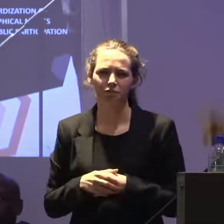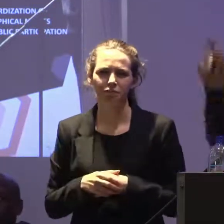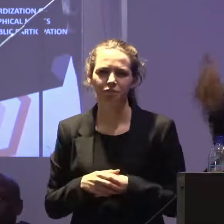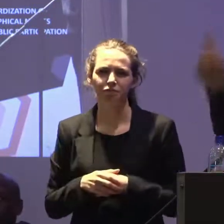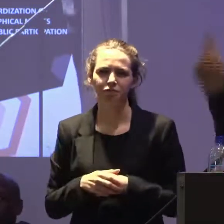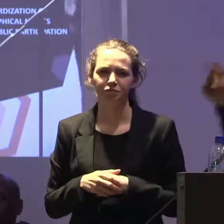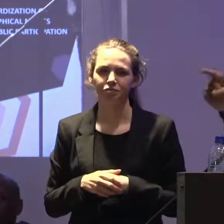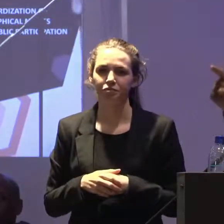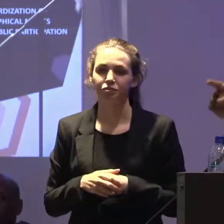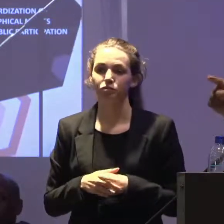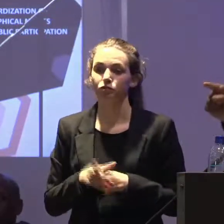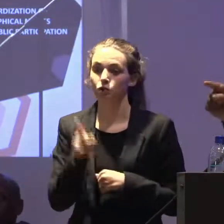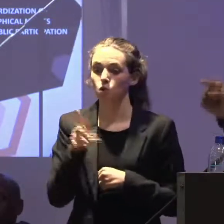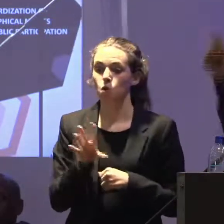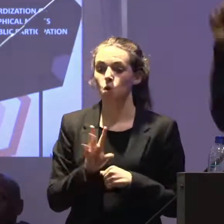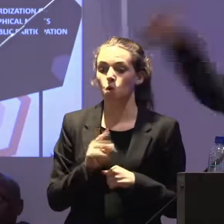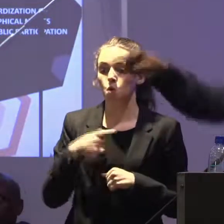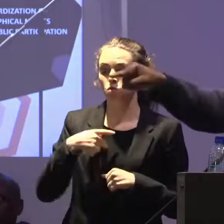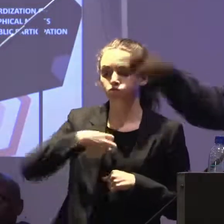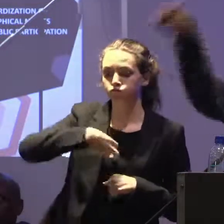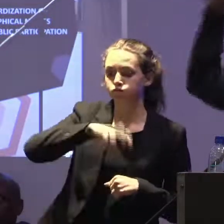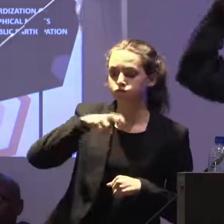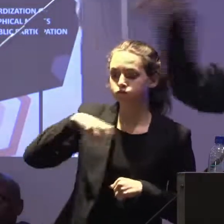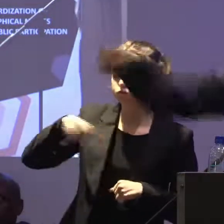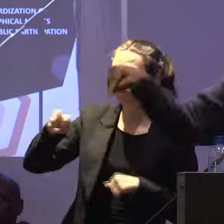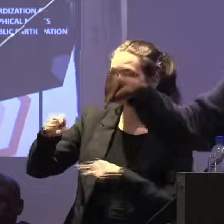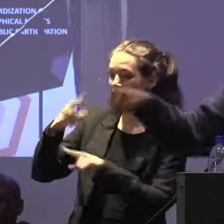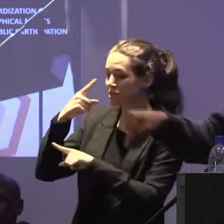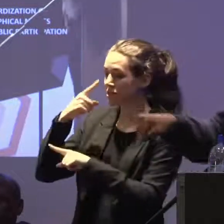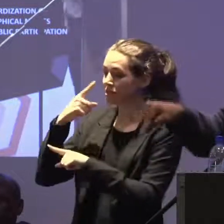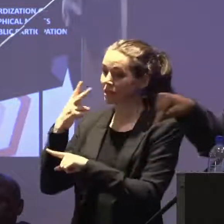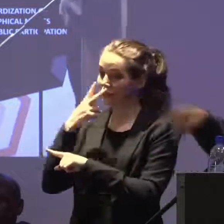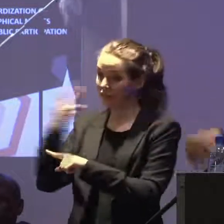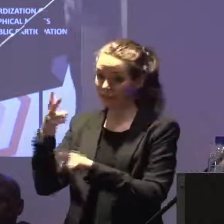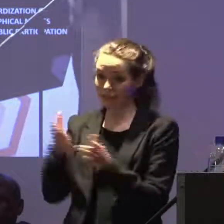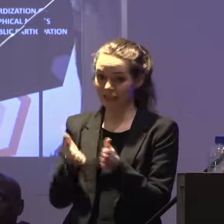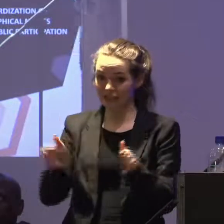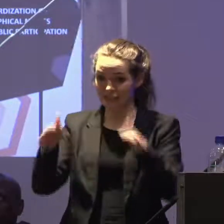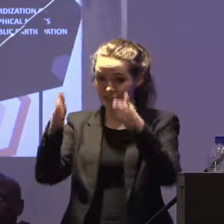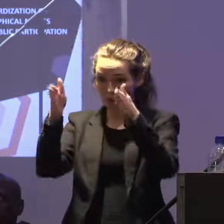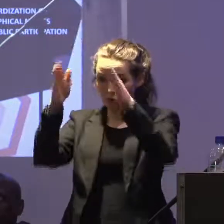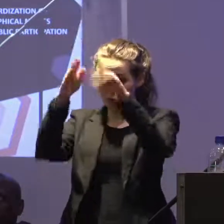When you move around, you find the statue of that man and the horse,